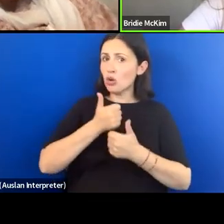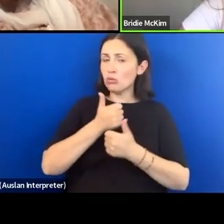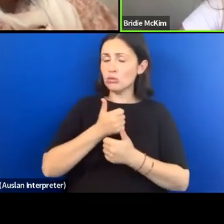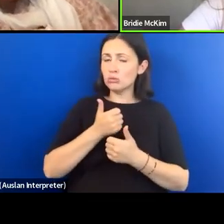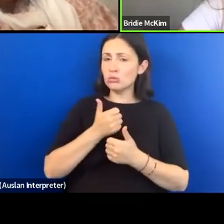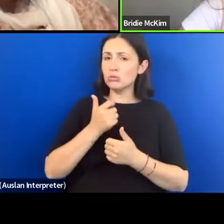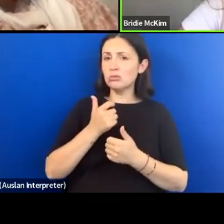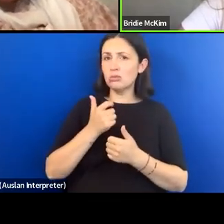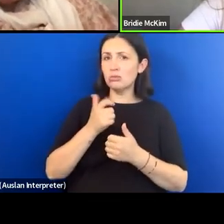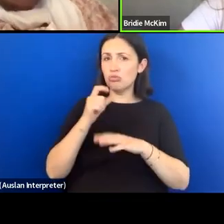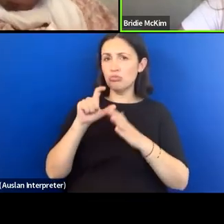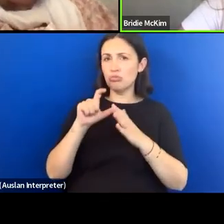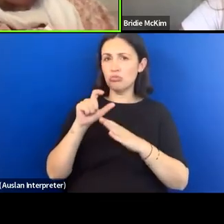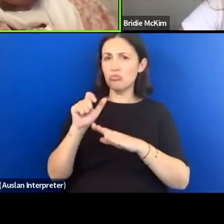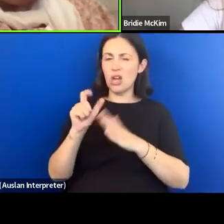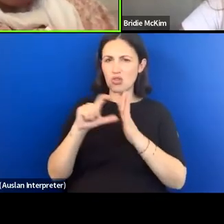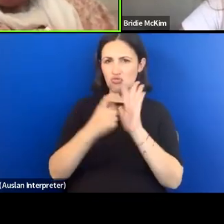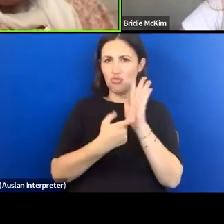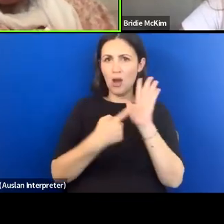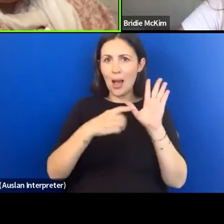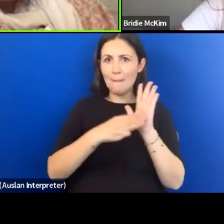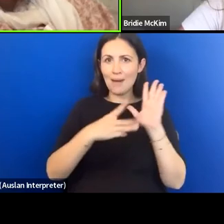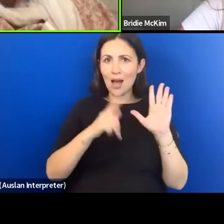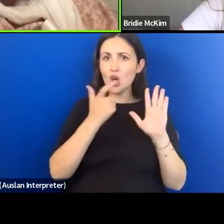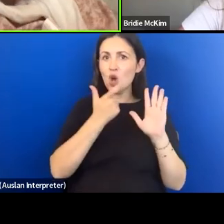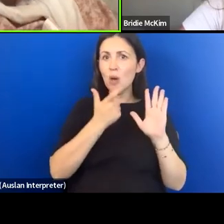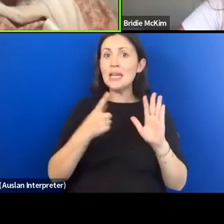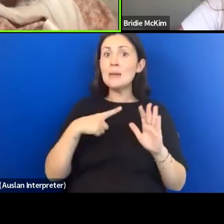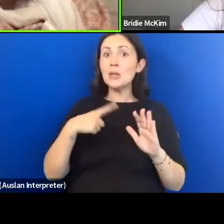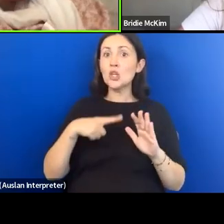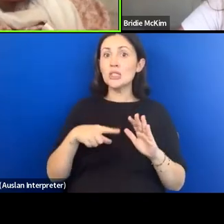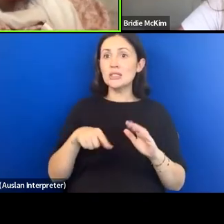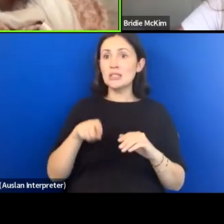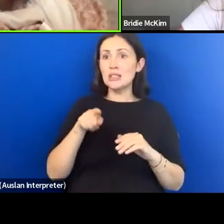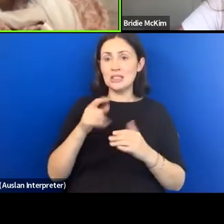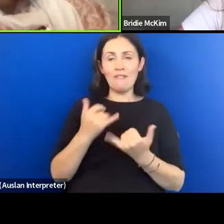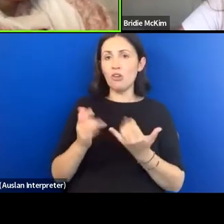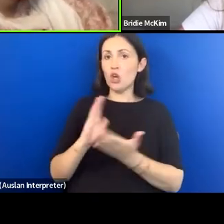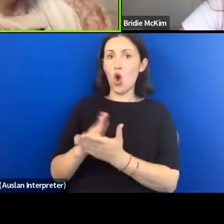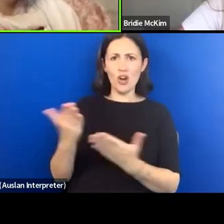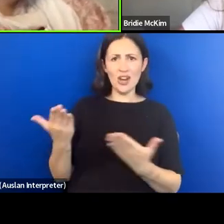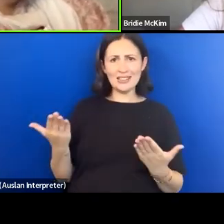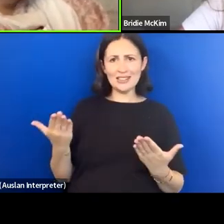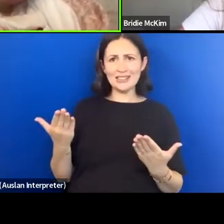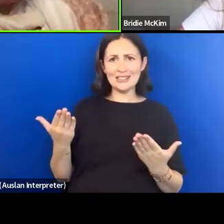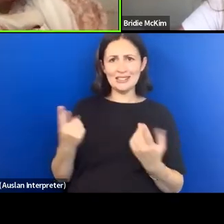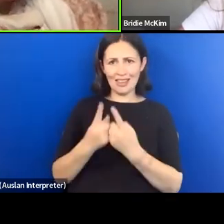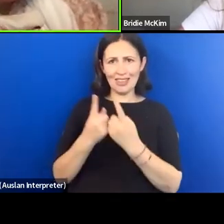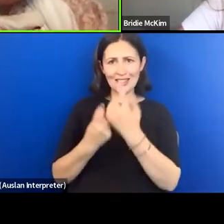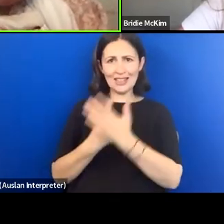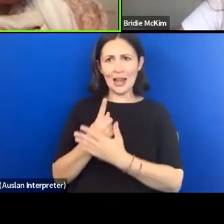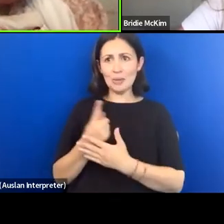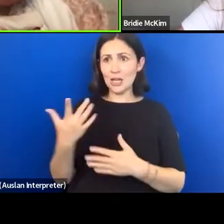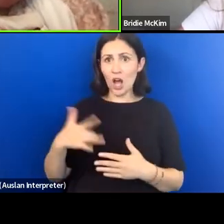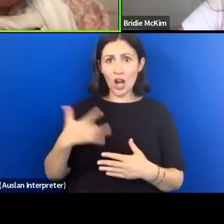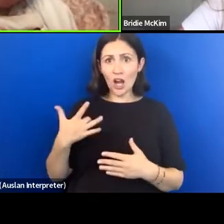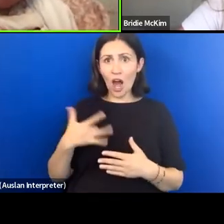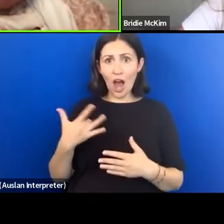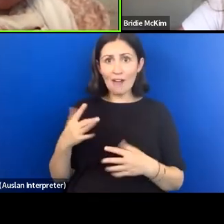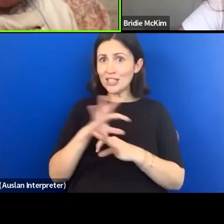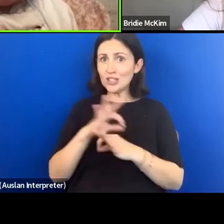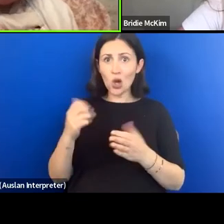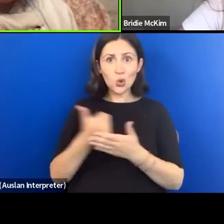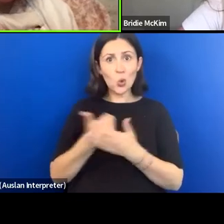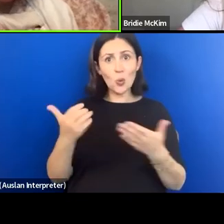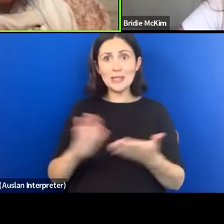think that is a very truthful space, because life itself, I